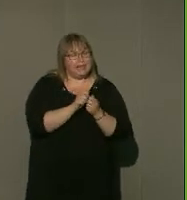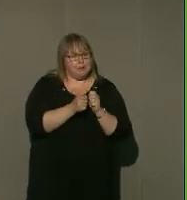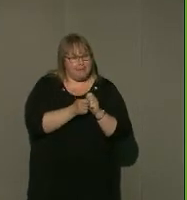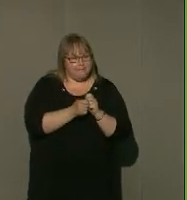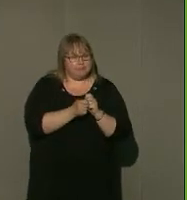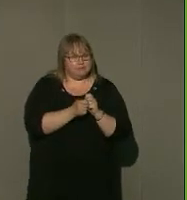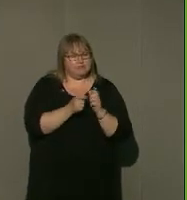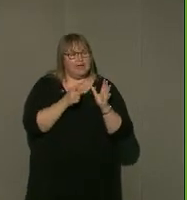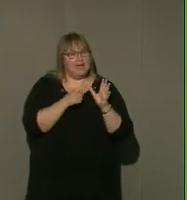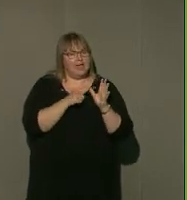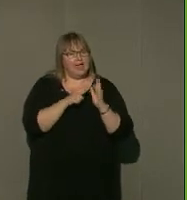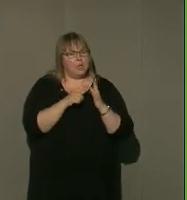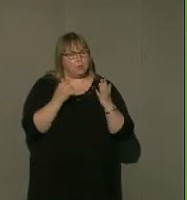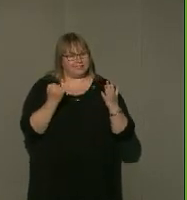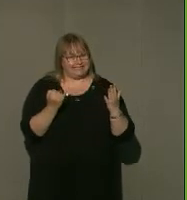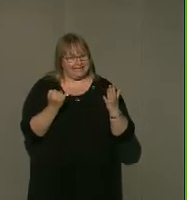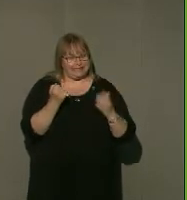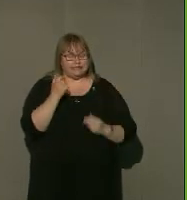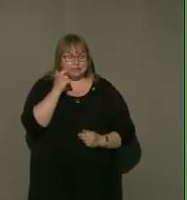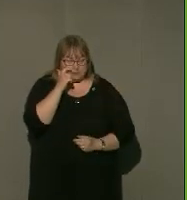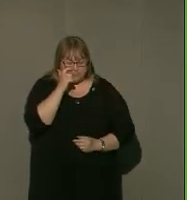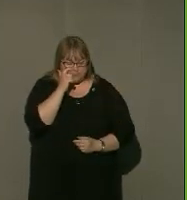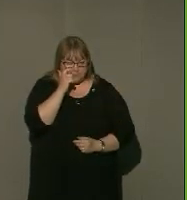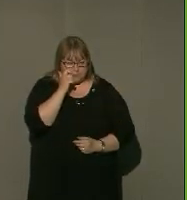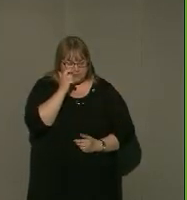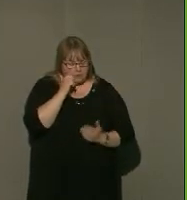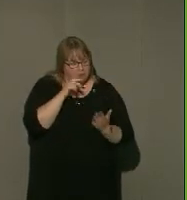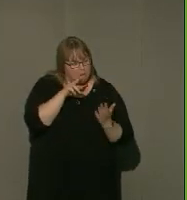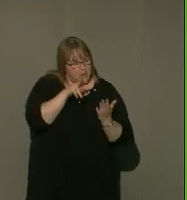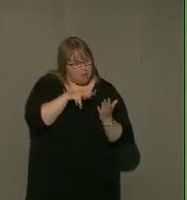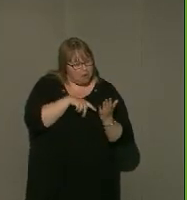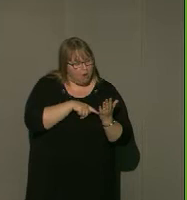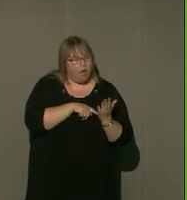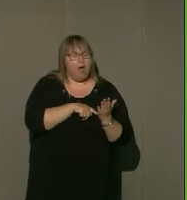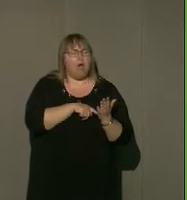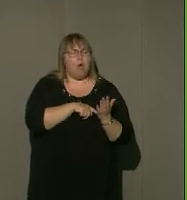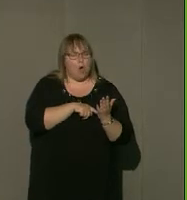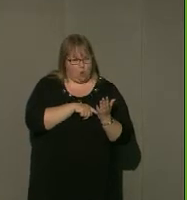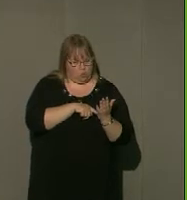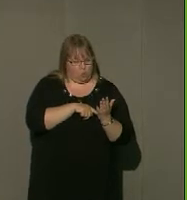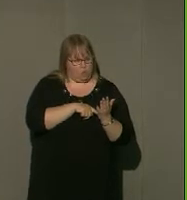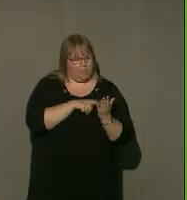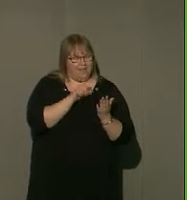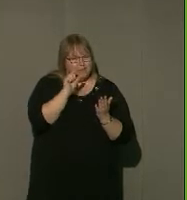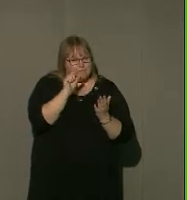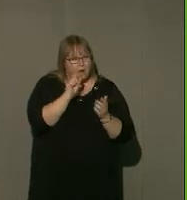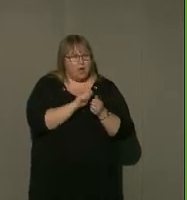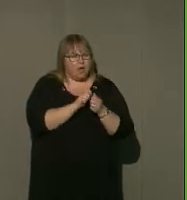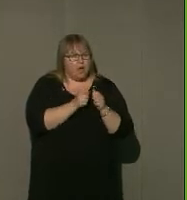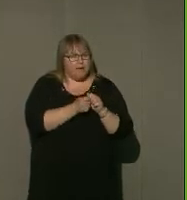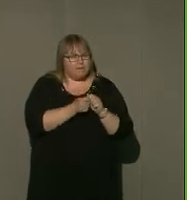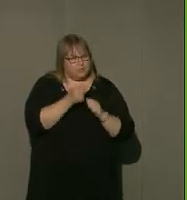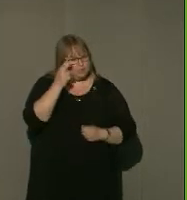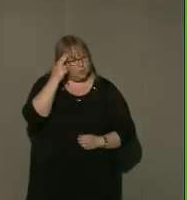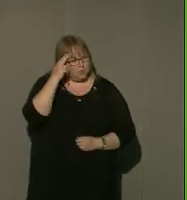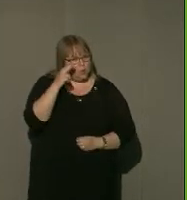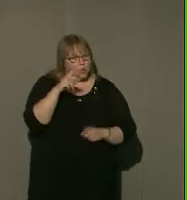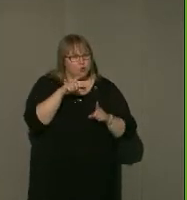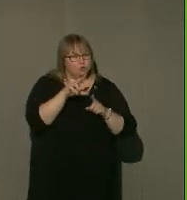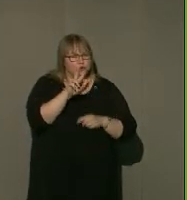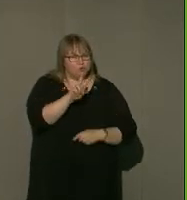get to AO6, you will find that there is a part of an amendment there labelled